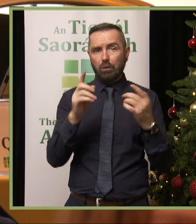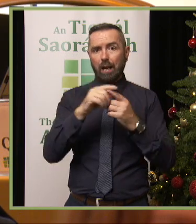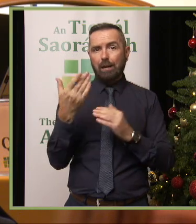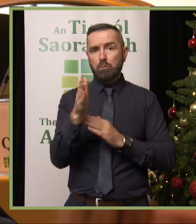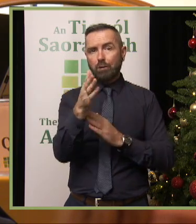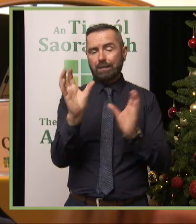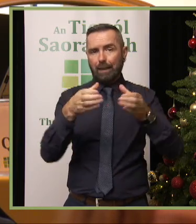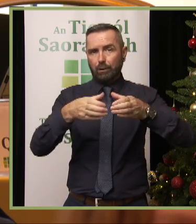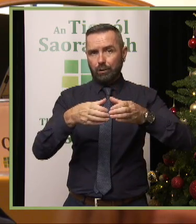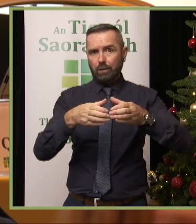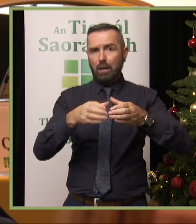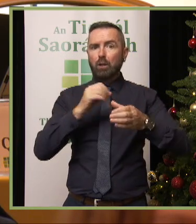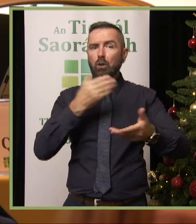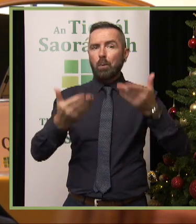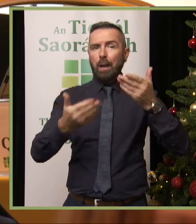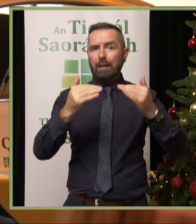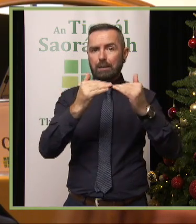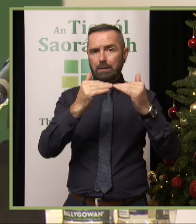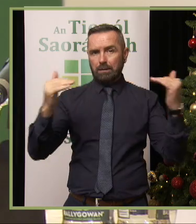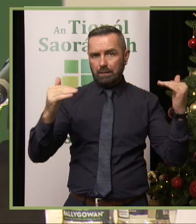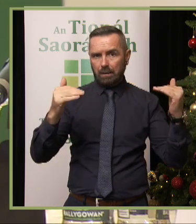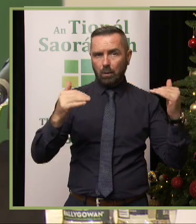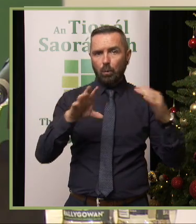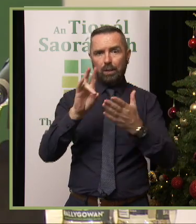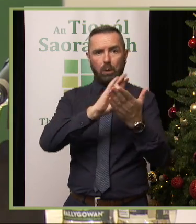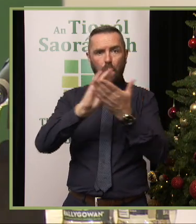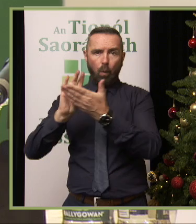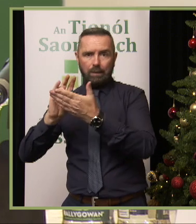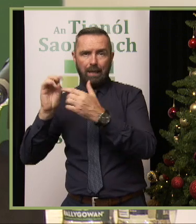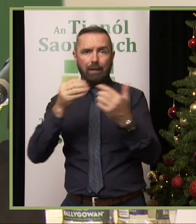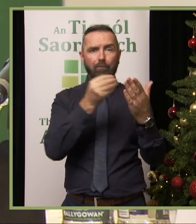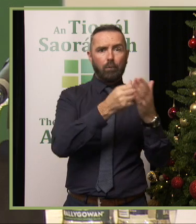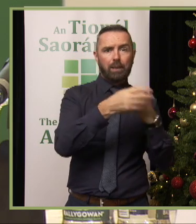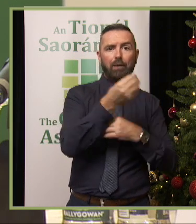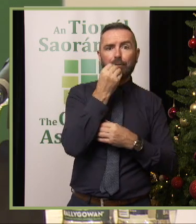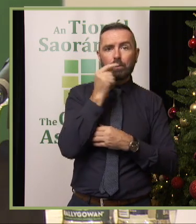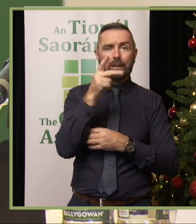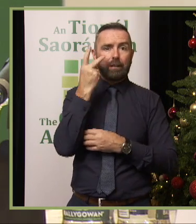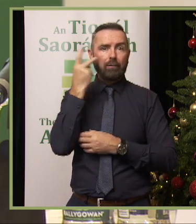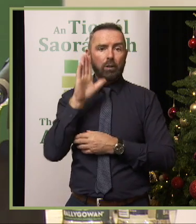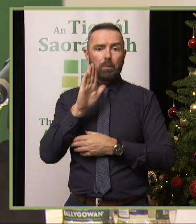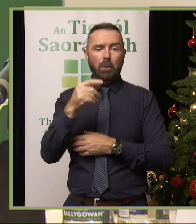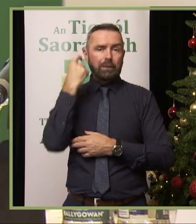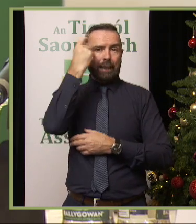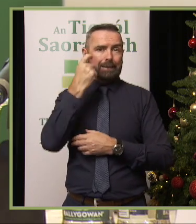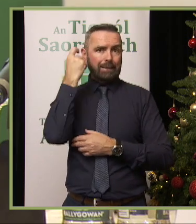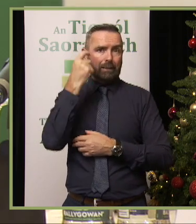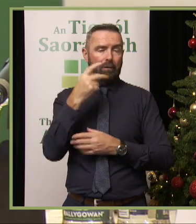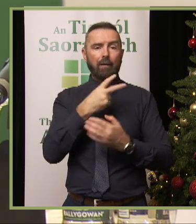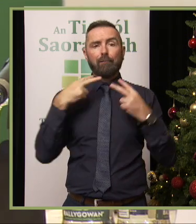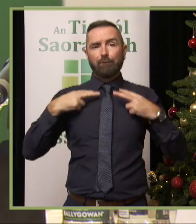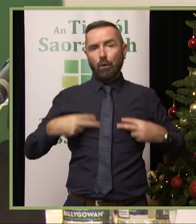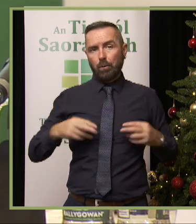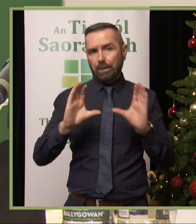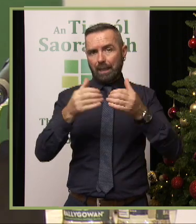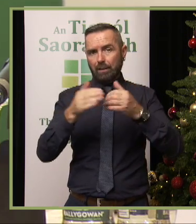sectors, to balance between the quality and affordability of food. This review must take into consideration vulnerable